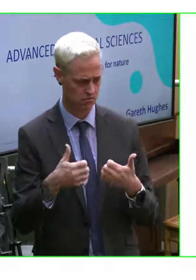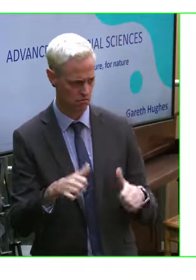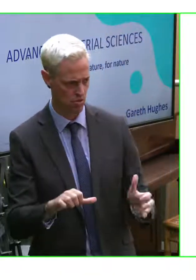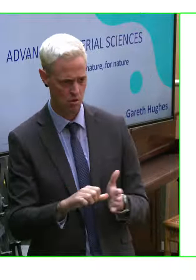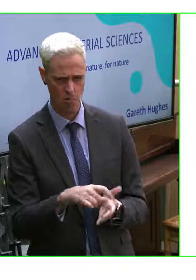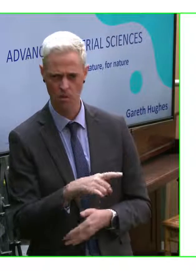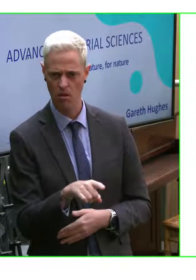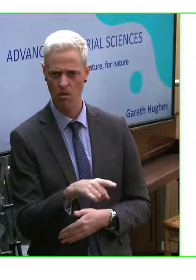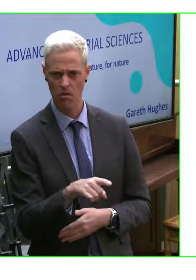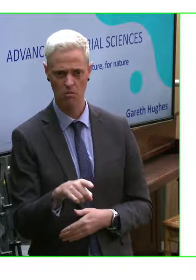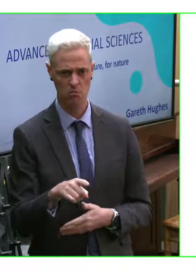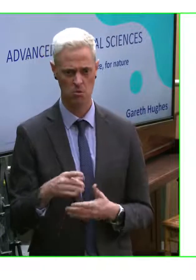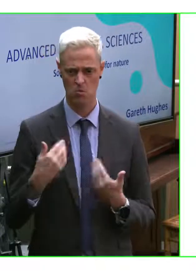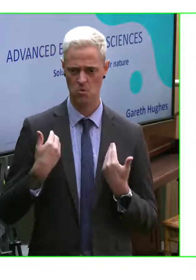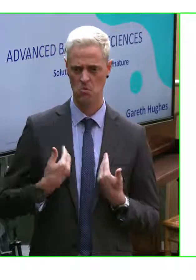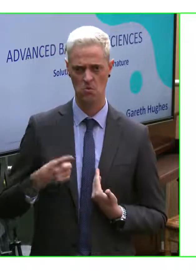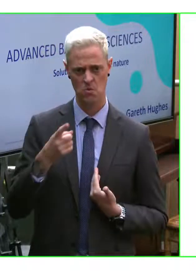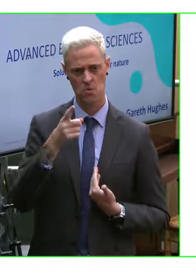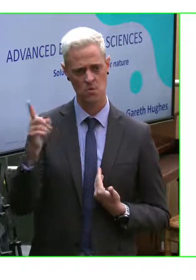problems is a very lucrative